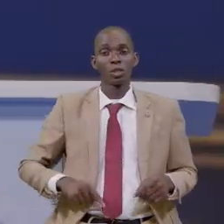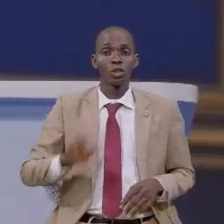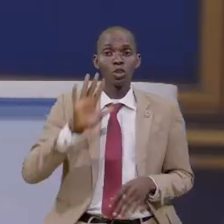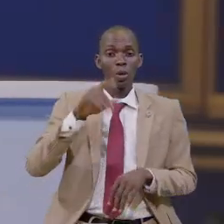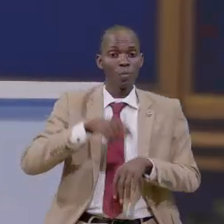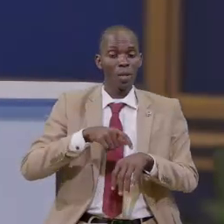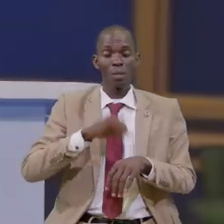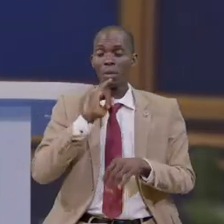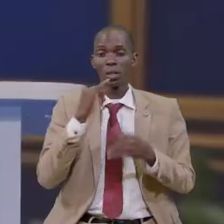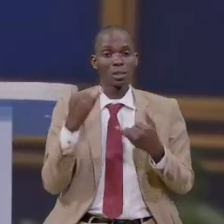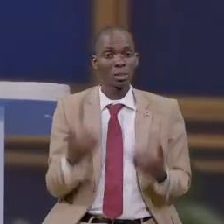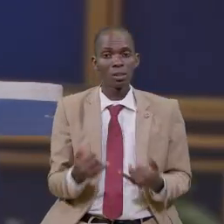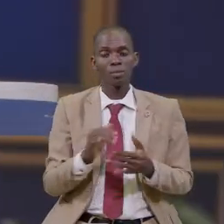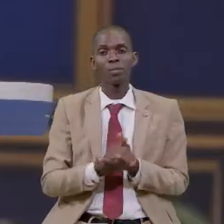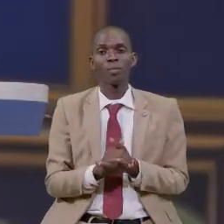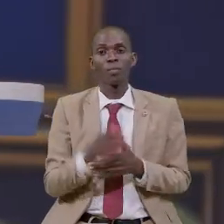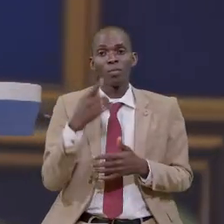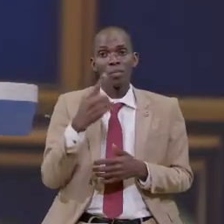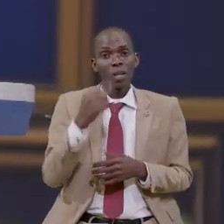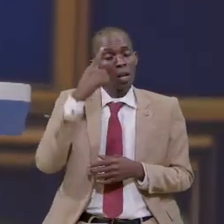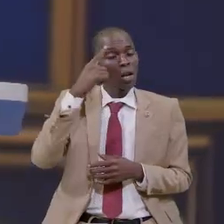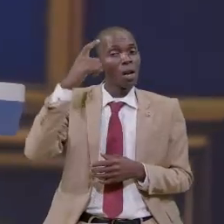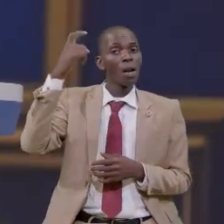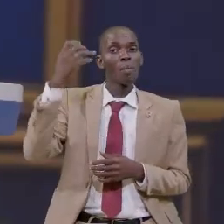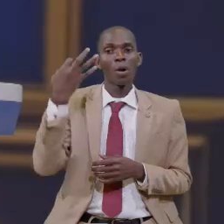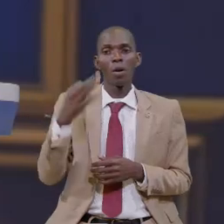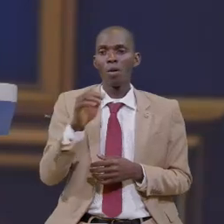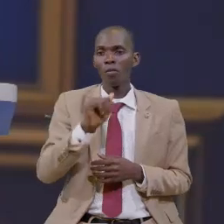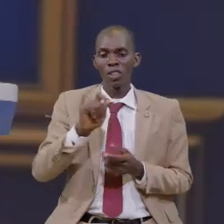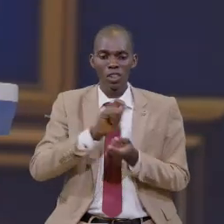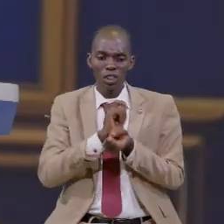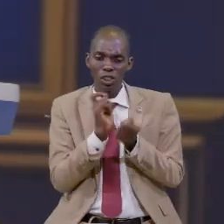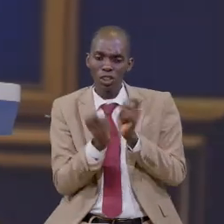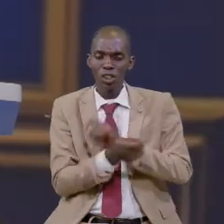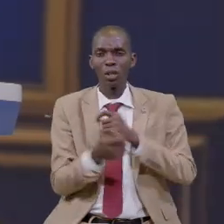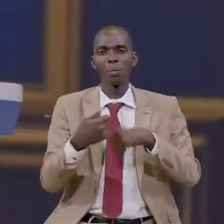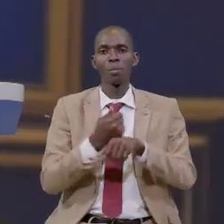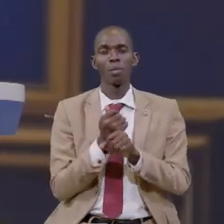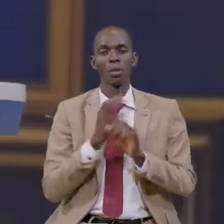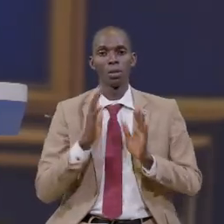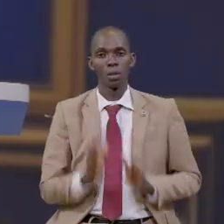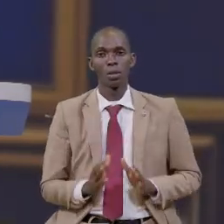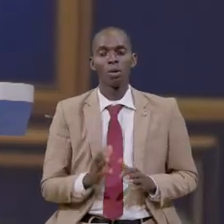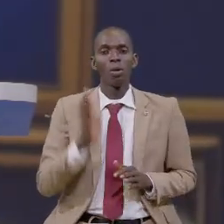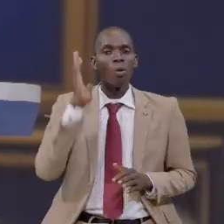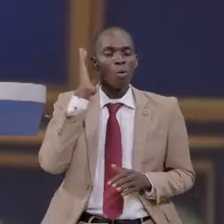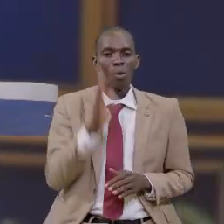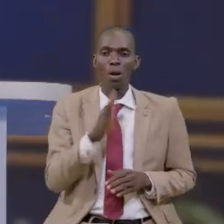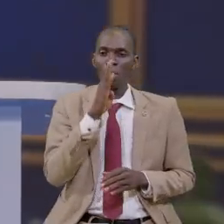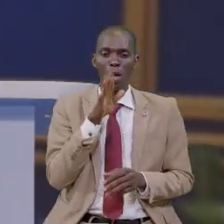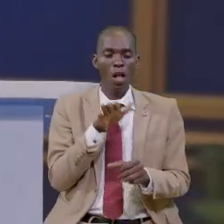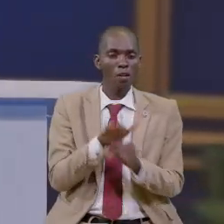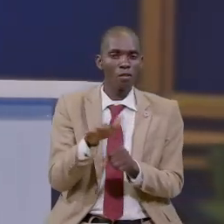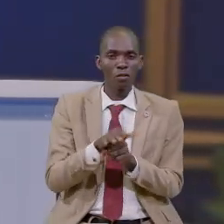The dream of the change maker will be fulfilled, must be